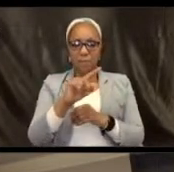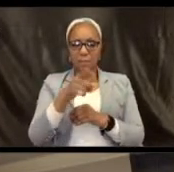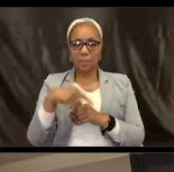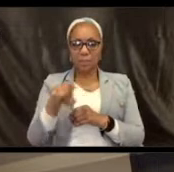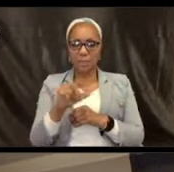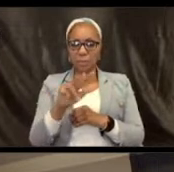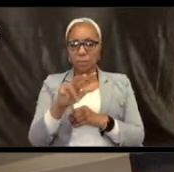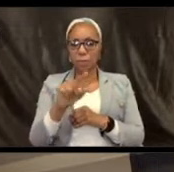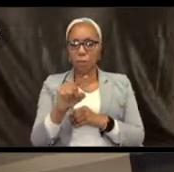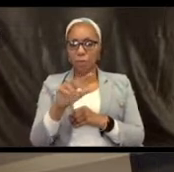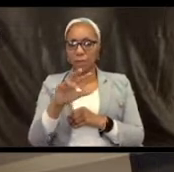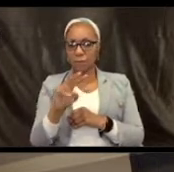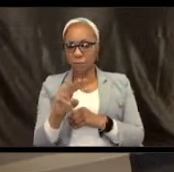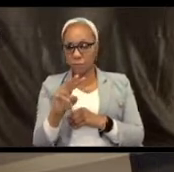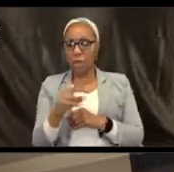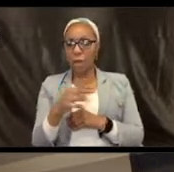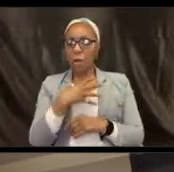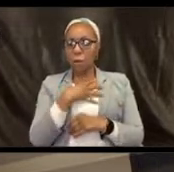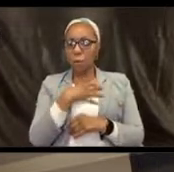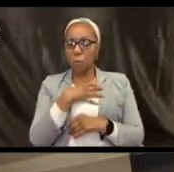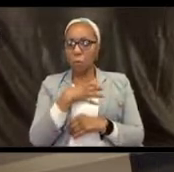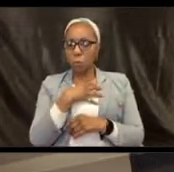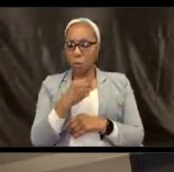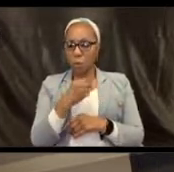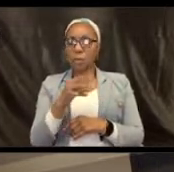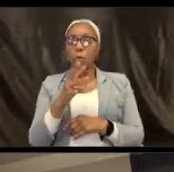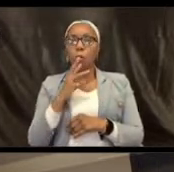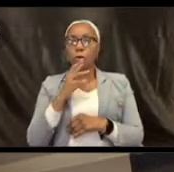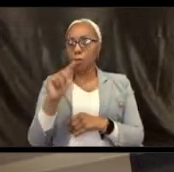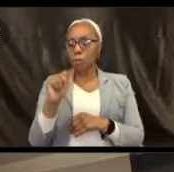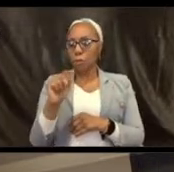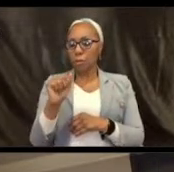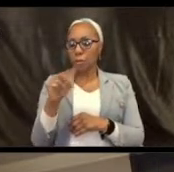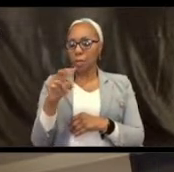Z3125C, Whitewater Tavern, PDC,